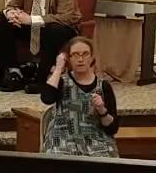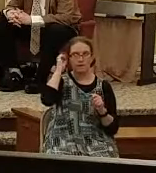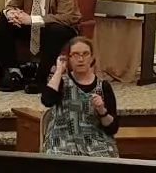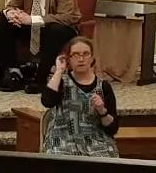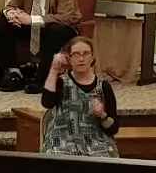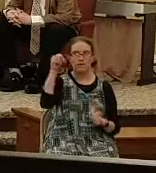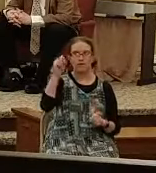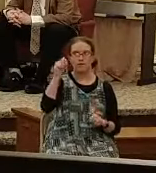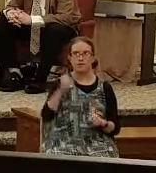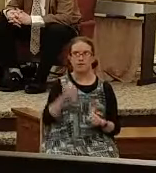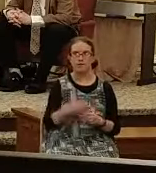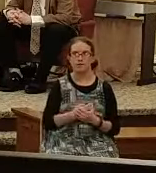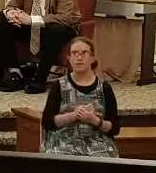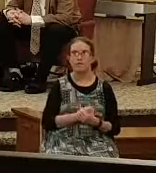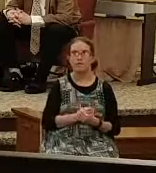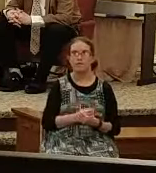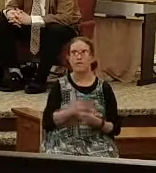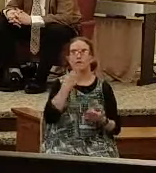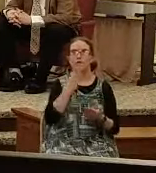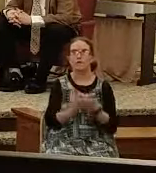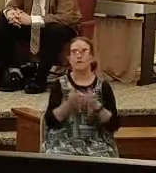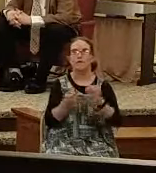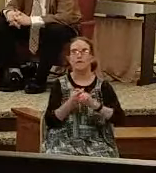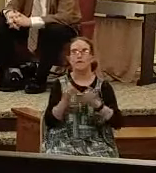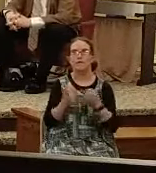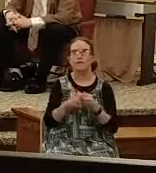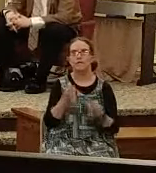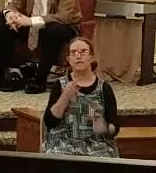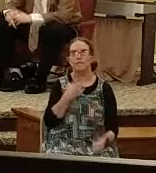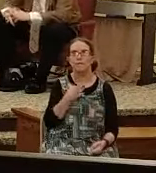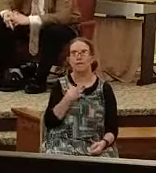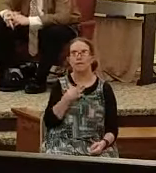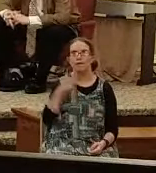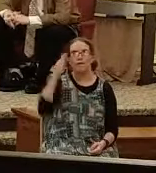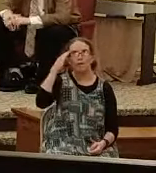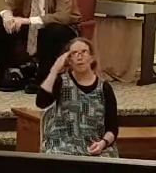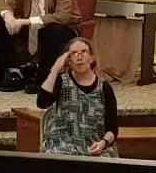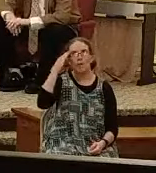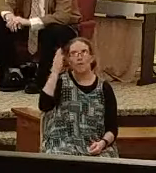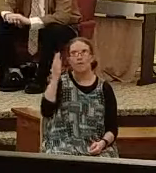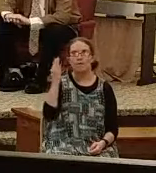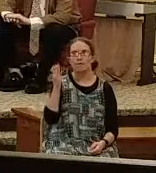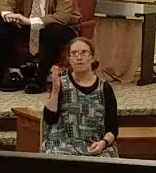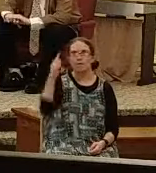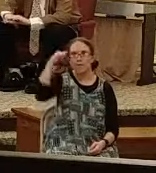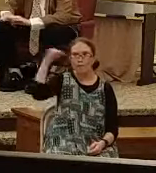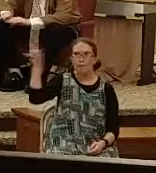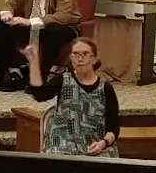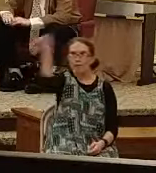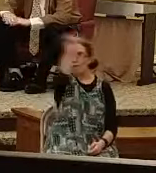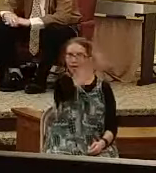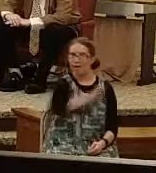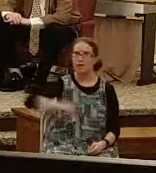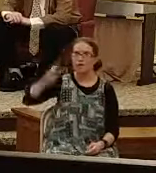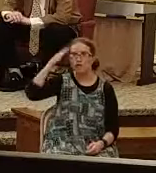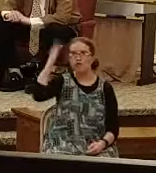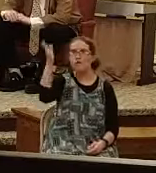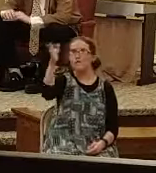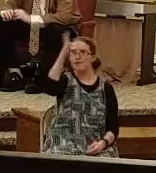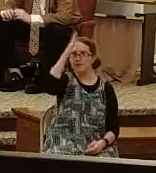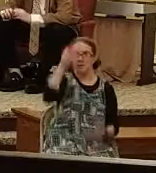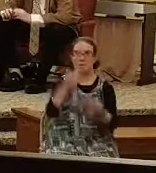up by a good friend of mine. I've known him forever. I knew his